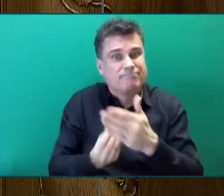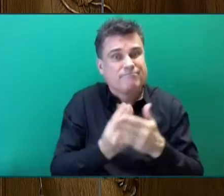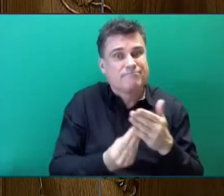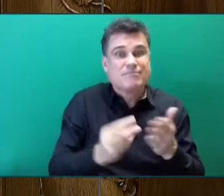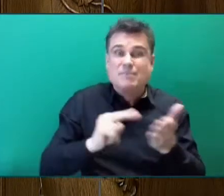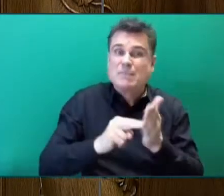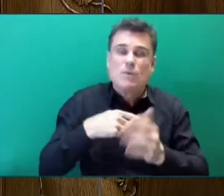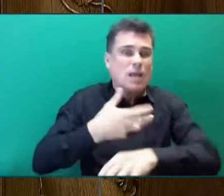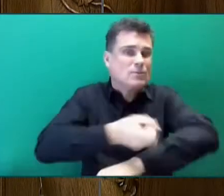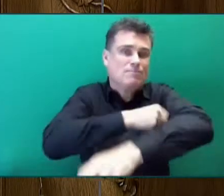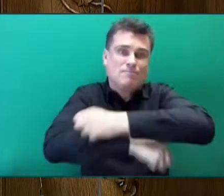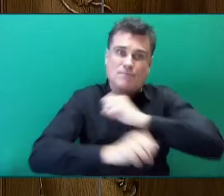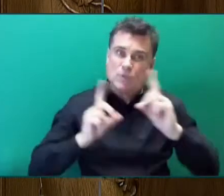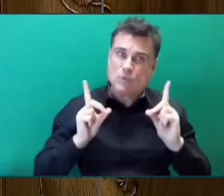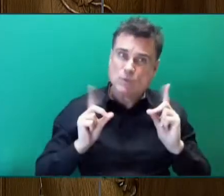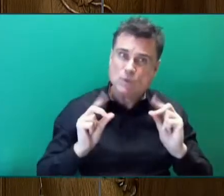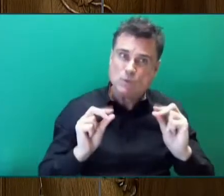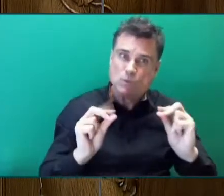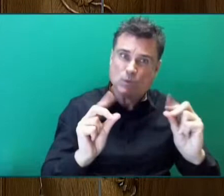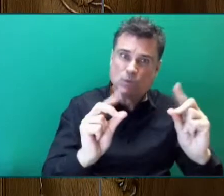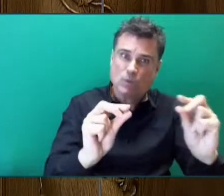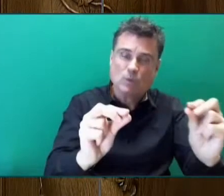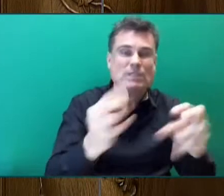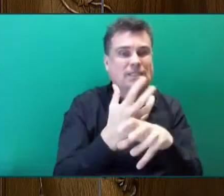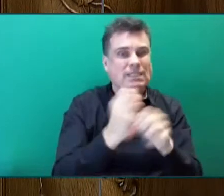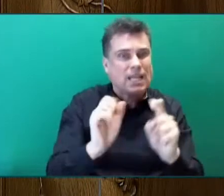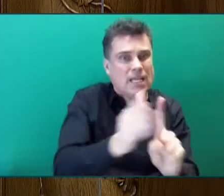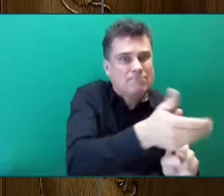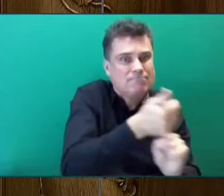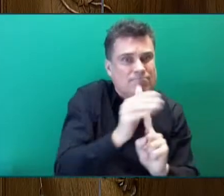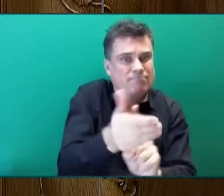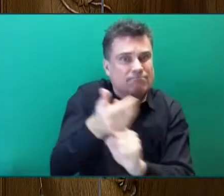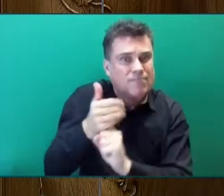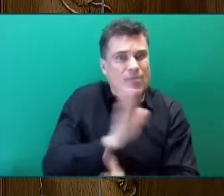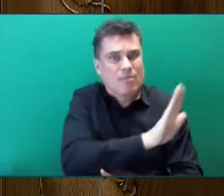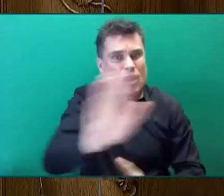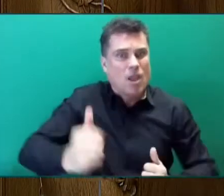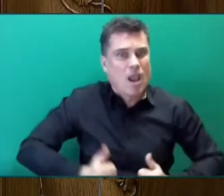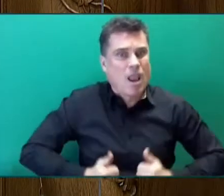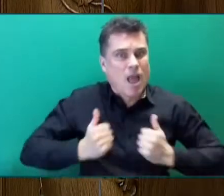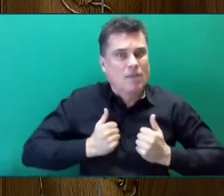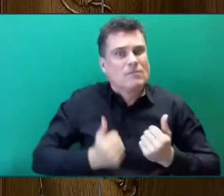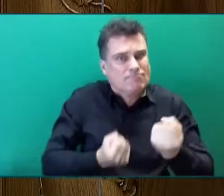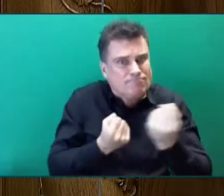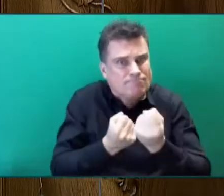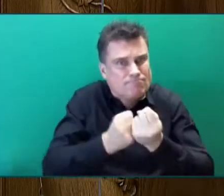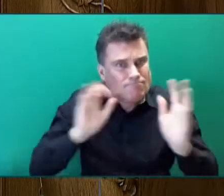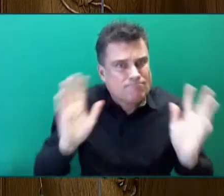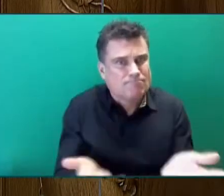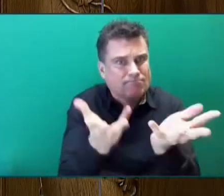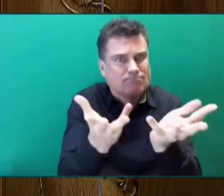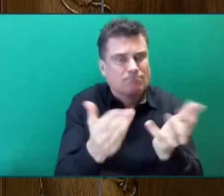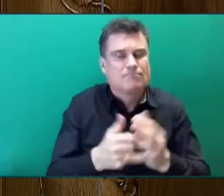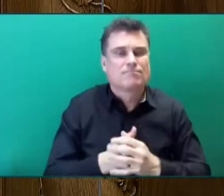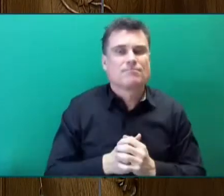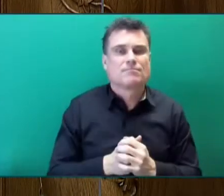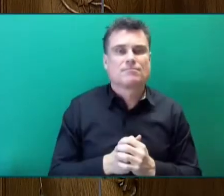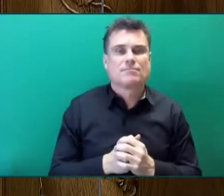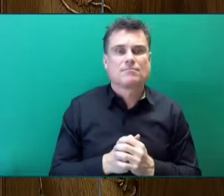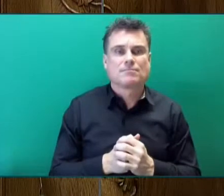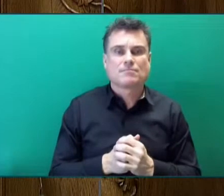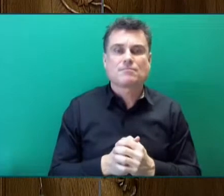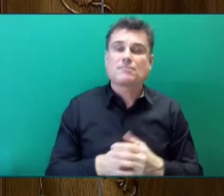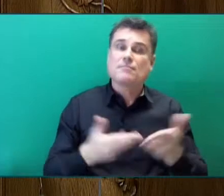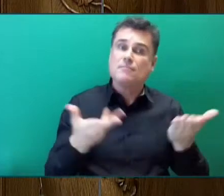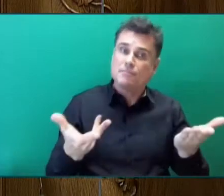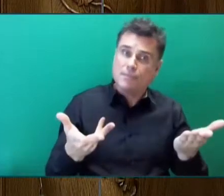terrible crisis. While COVID-19 threatens people of all ages, our elders are especially at risk.